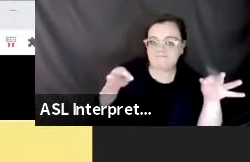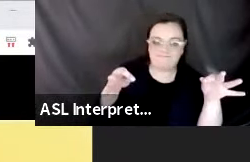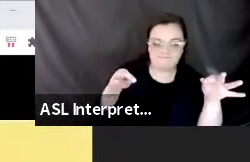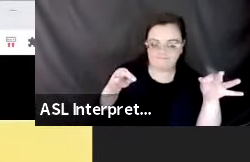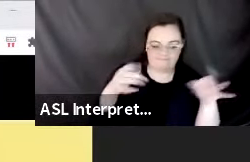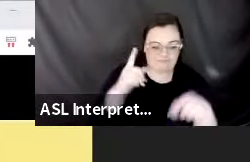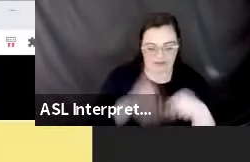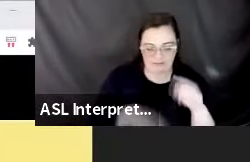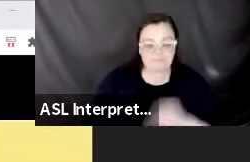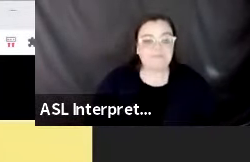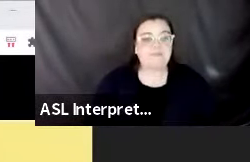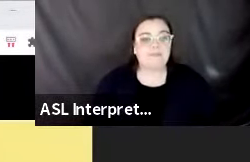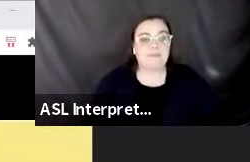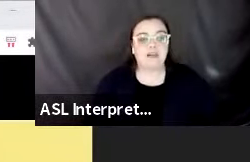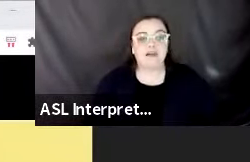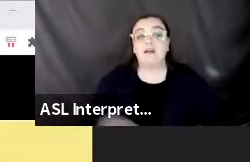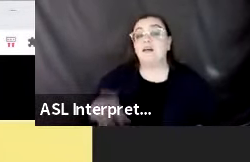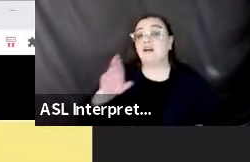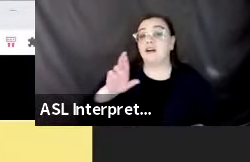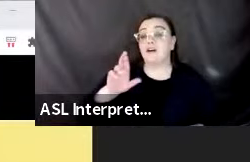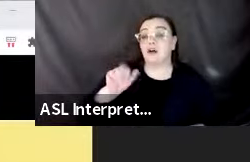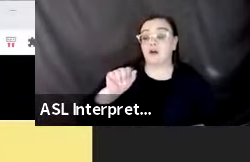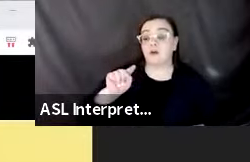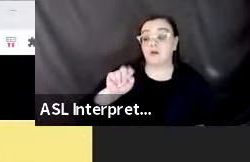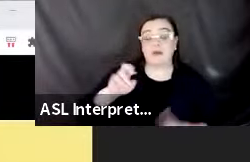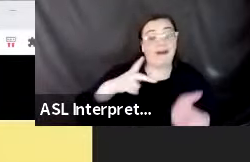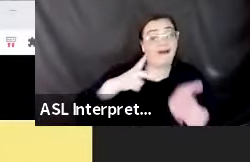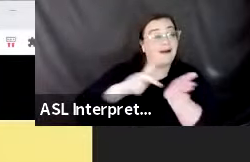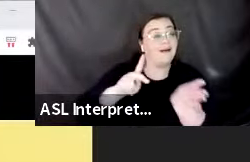The rate for an extra performer is